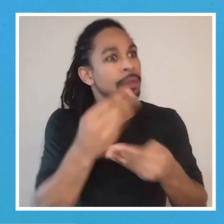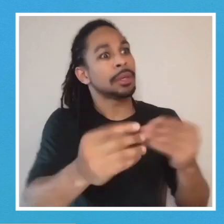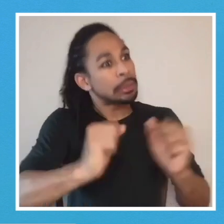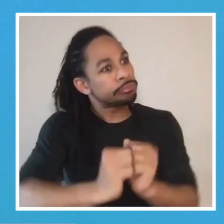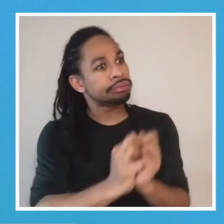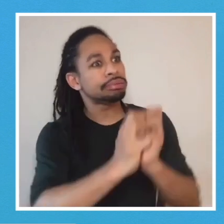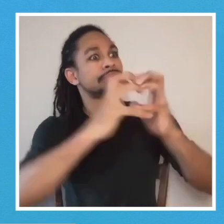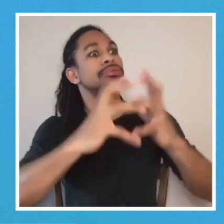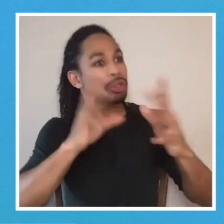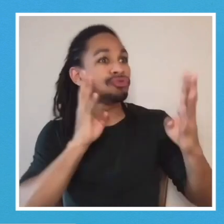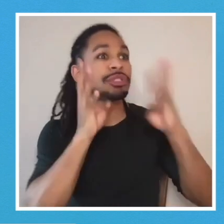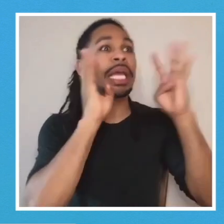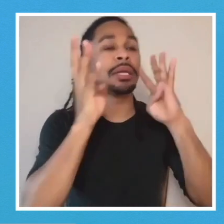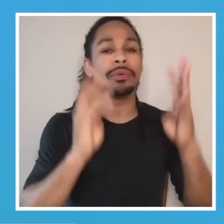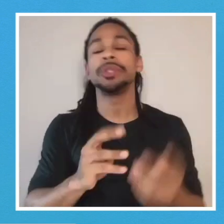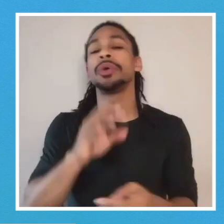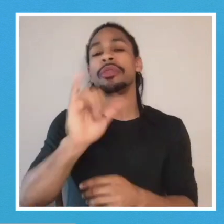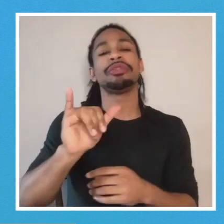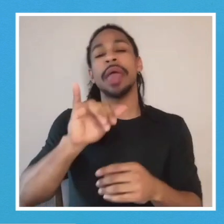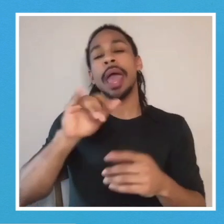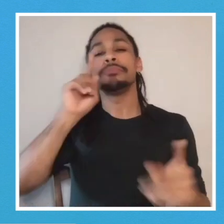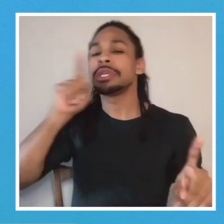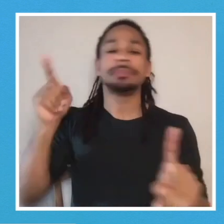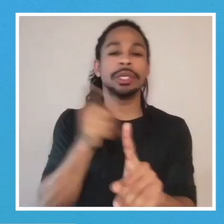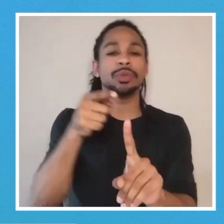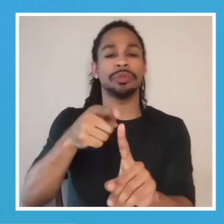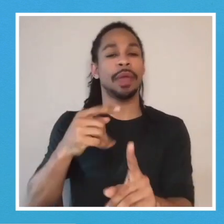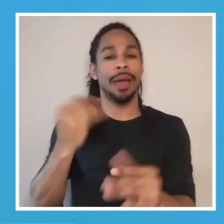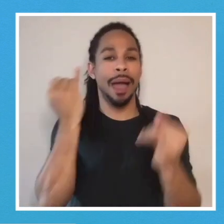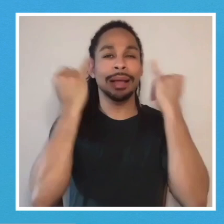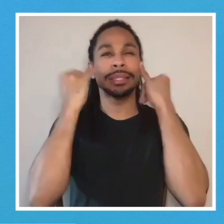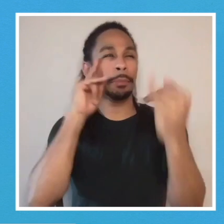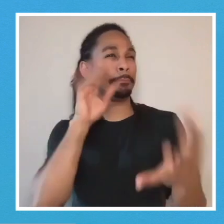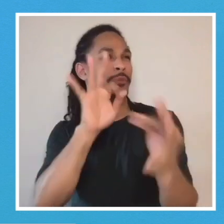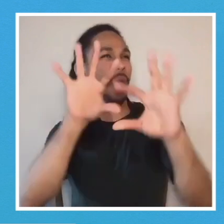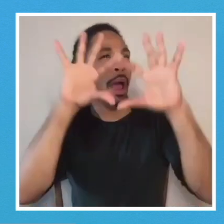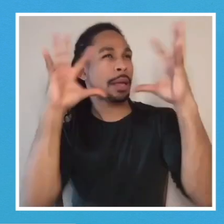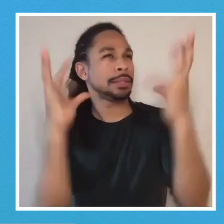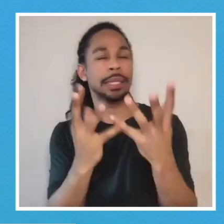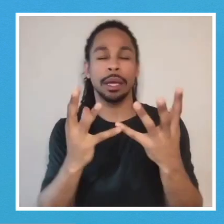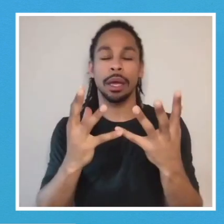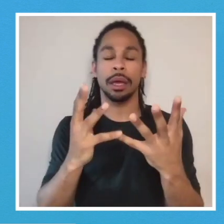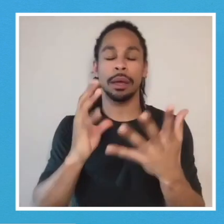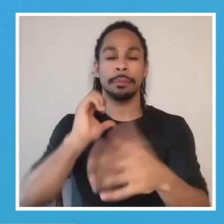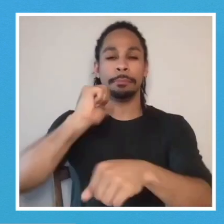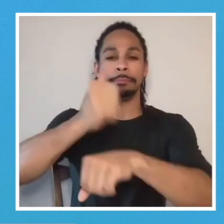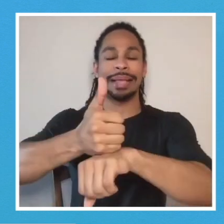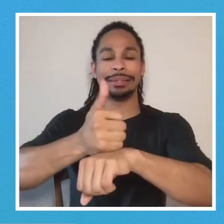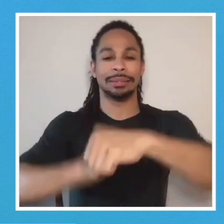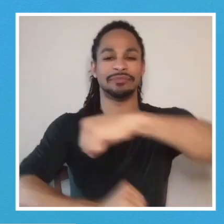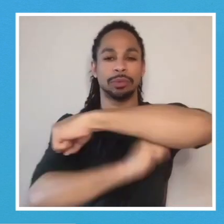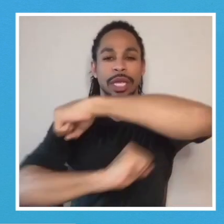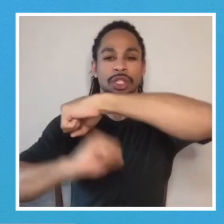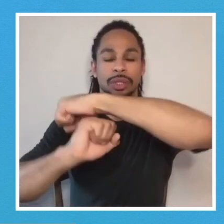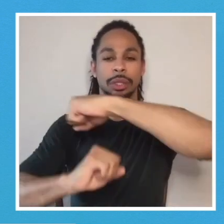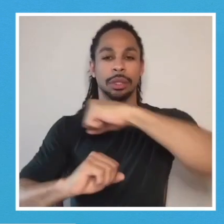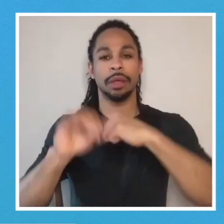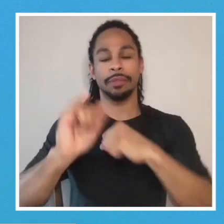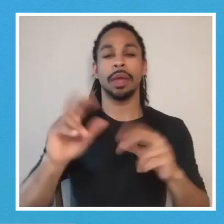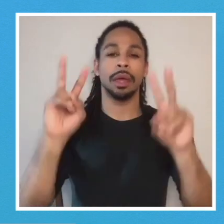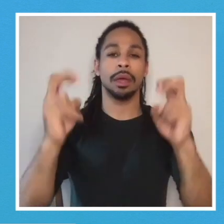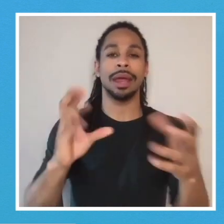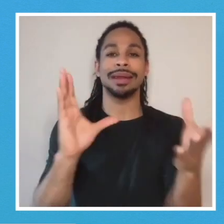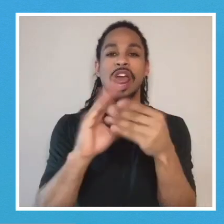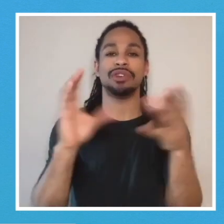the ideological base and even the spiritual base of how we operate. The narrative ocean, as I heard it described, that we